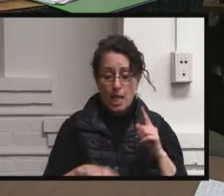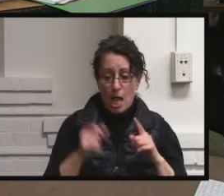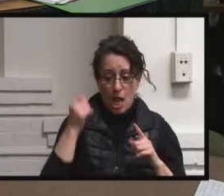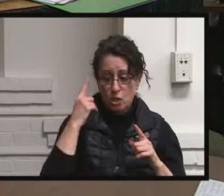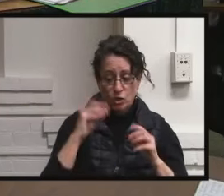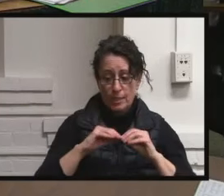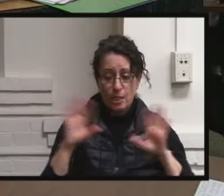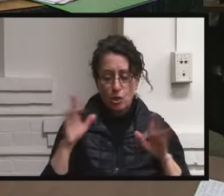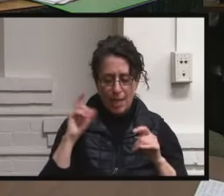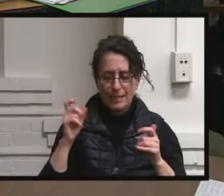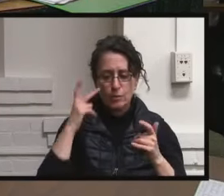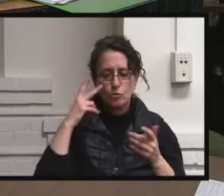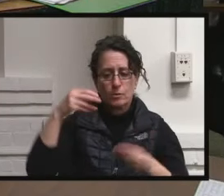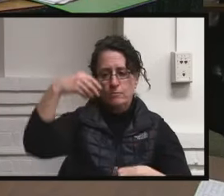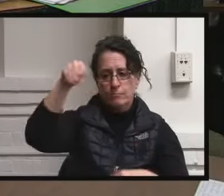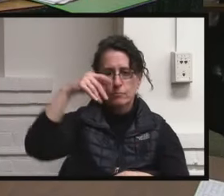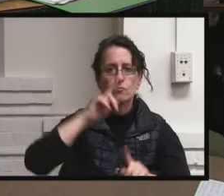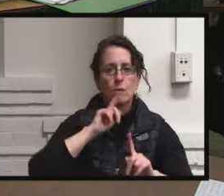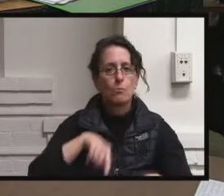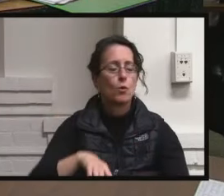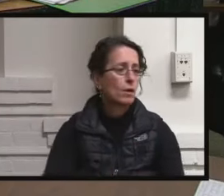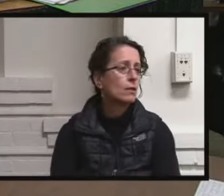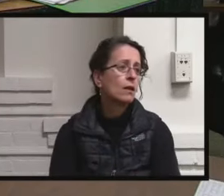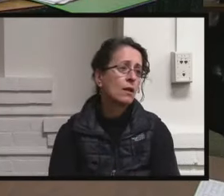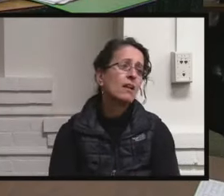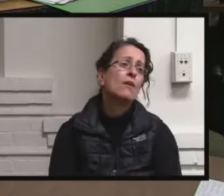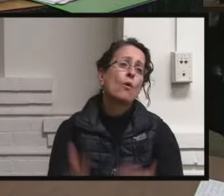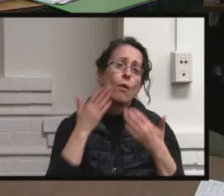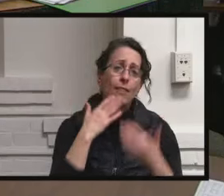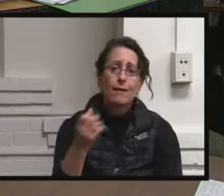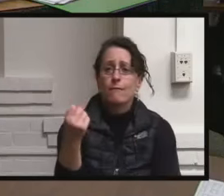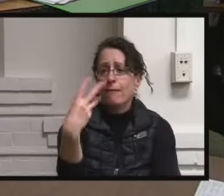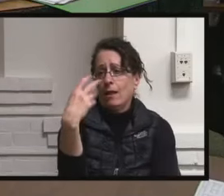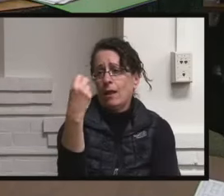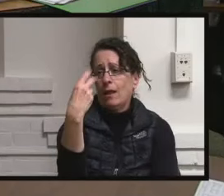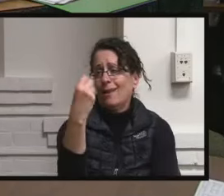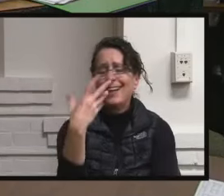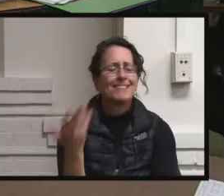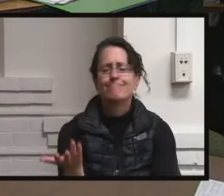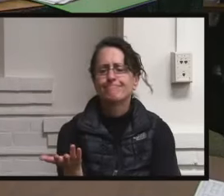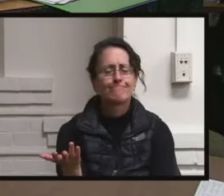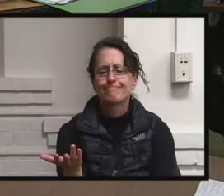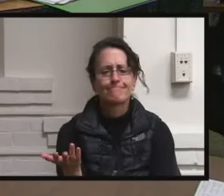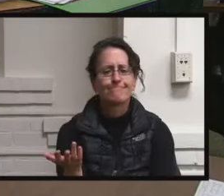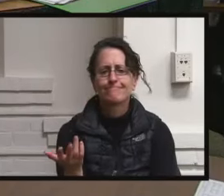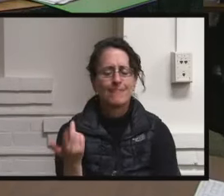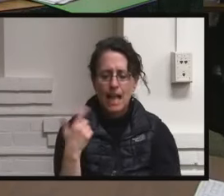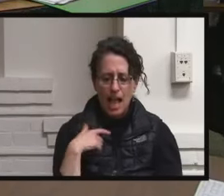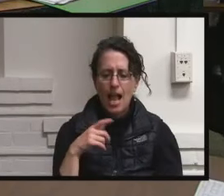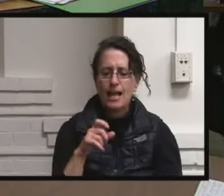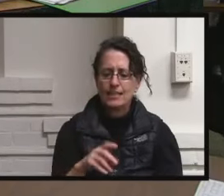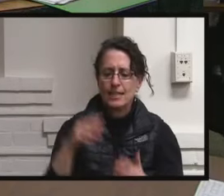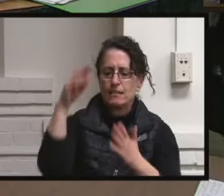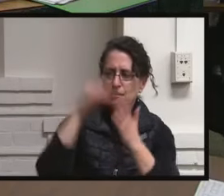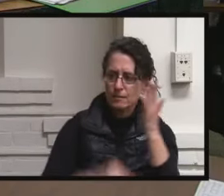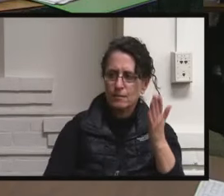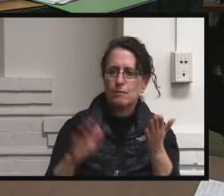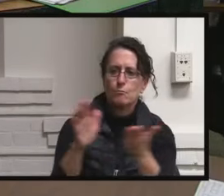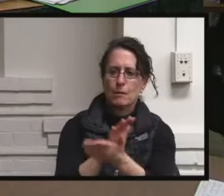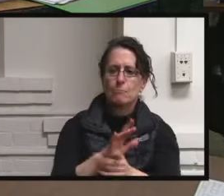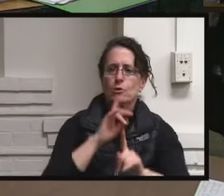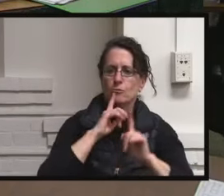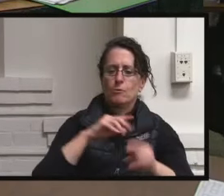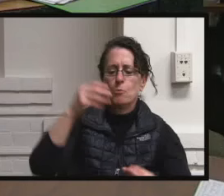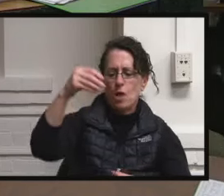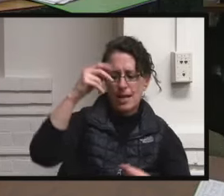until I see it on a piece of paper. So I appreciate the verbal explanation, but for me, it doesn't substitute for it being on paper.